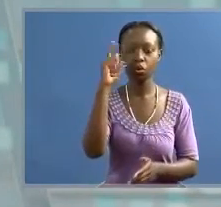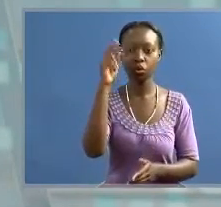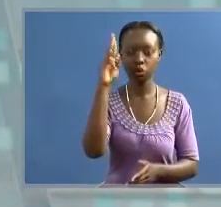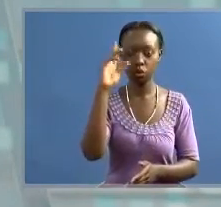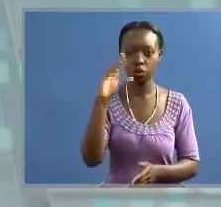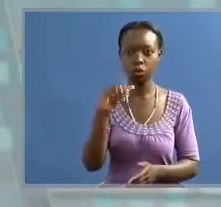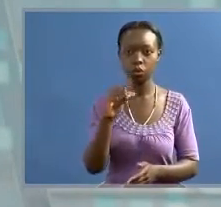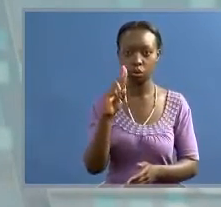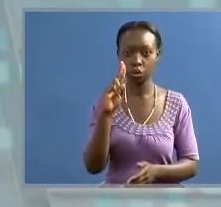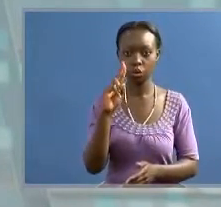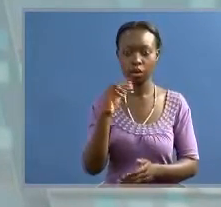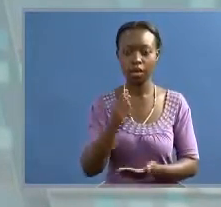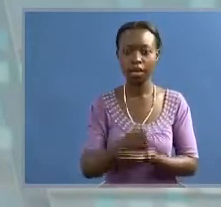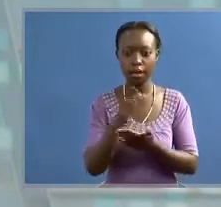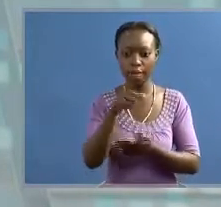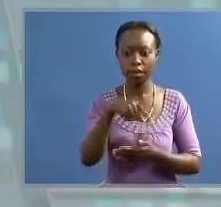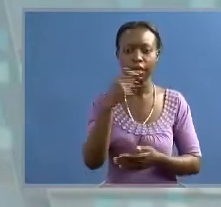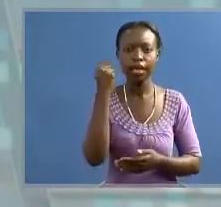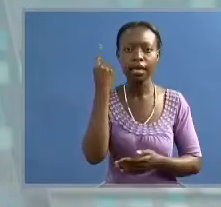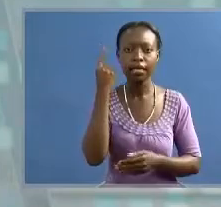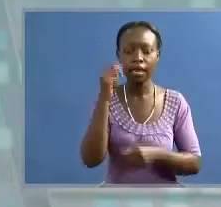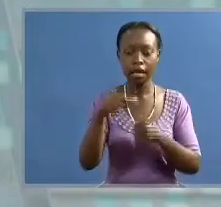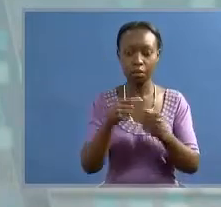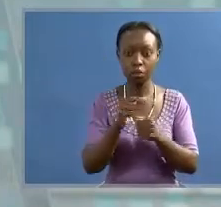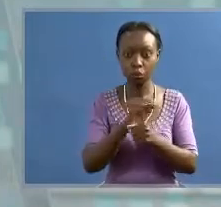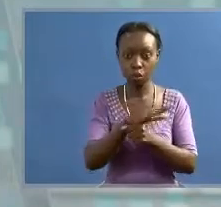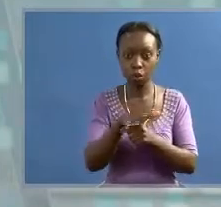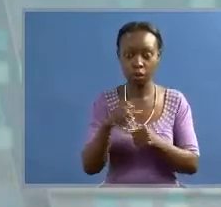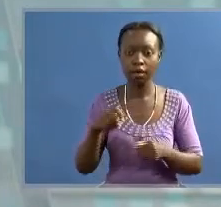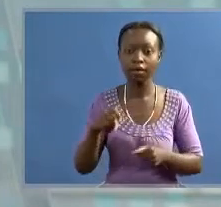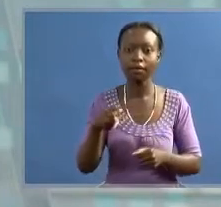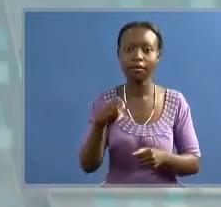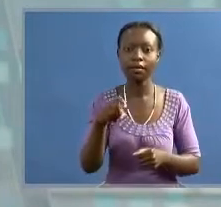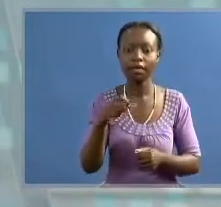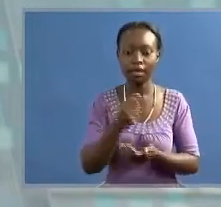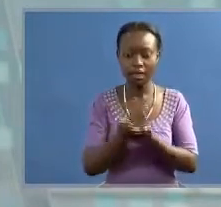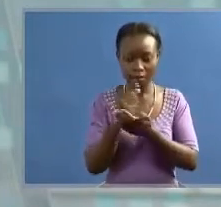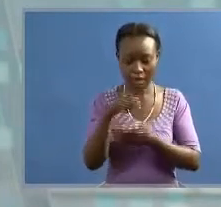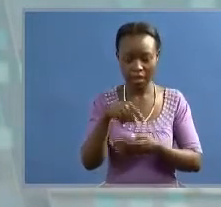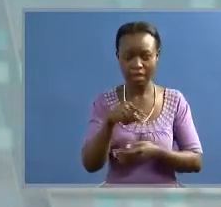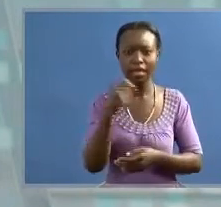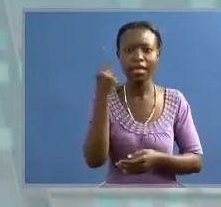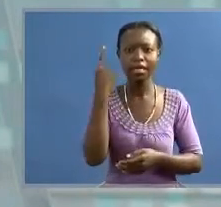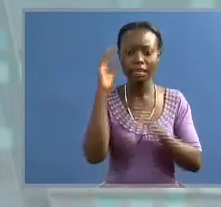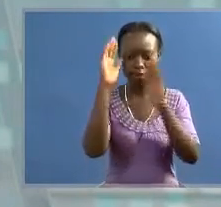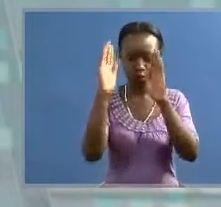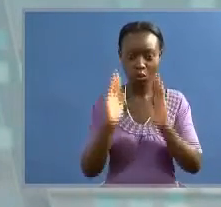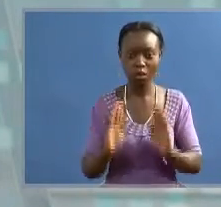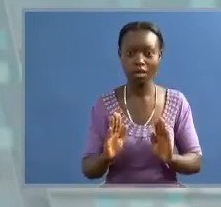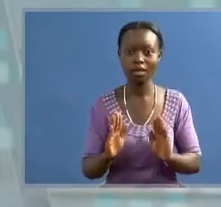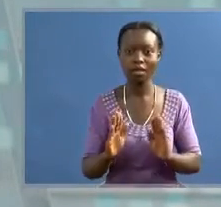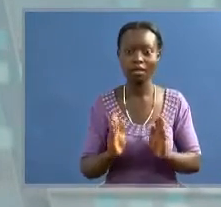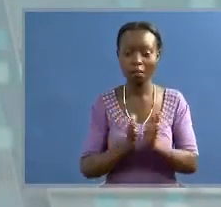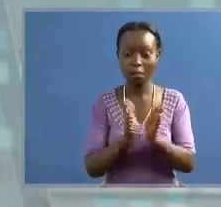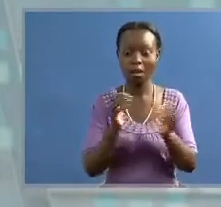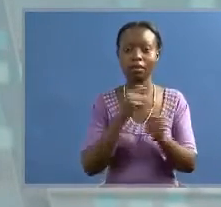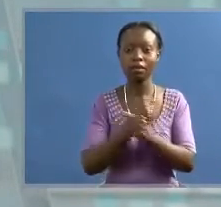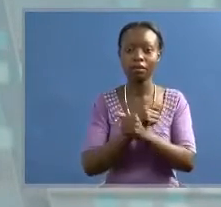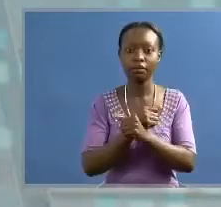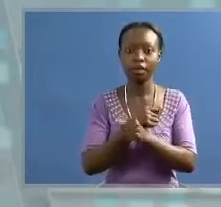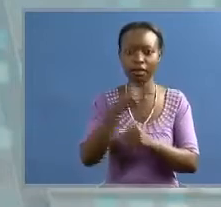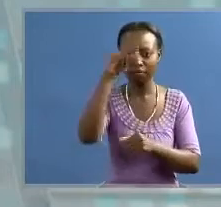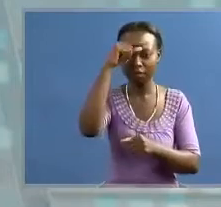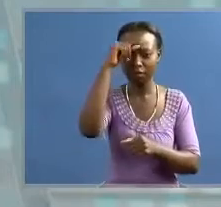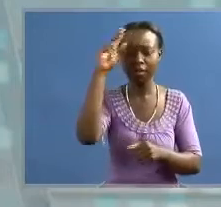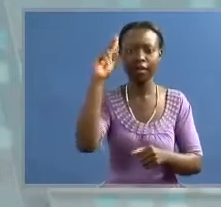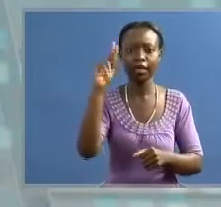understand the biology of coronavirus and help us understand the importance of public safety and information. The government of Kenya has